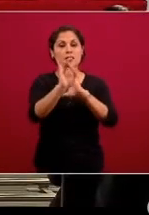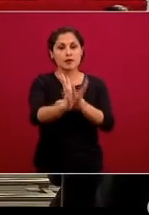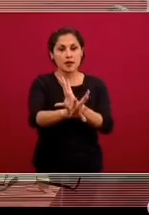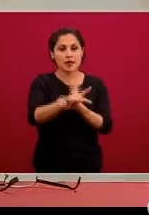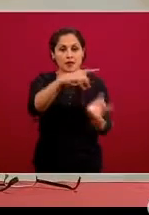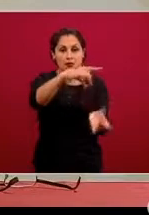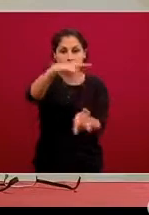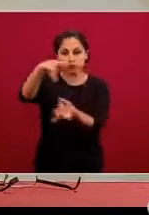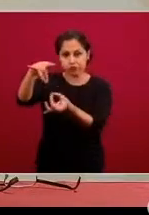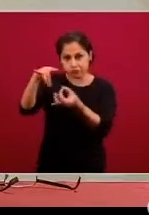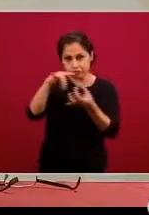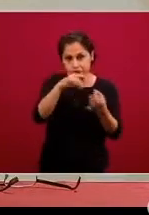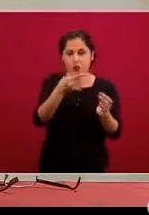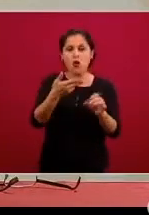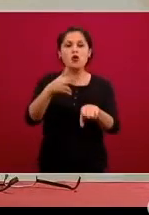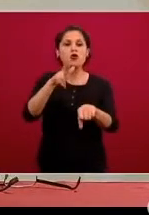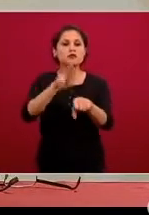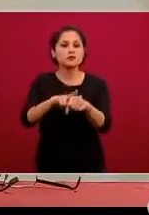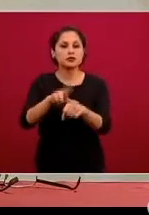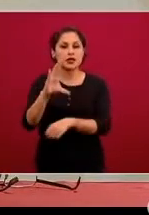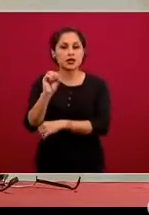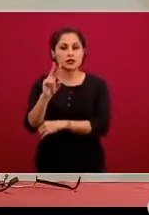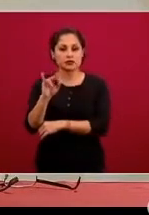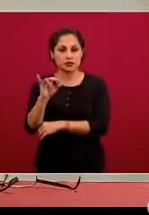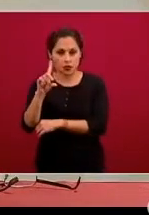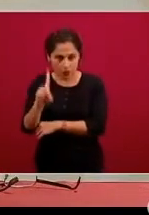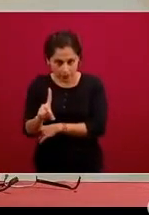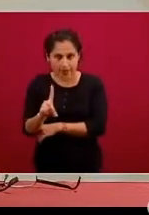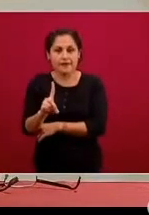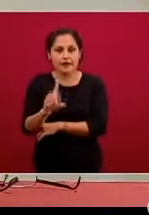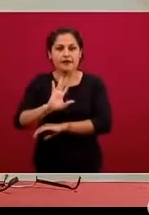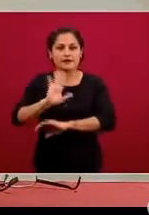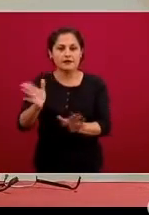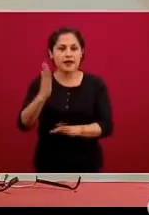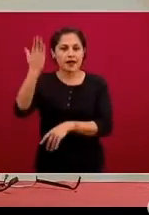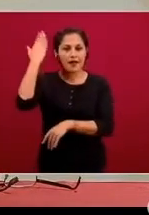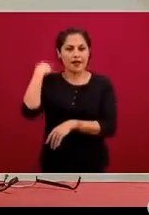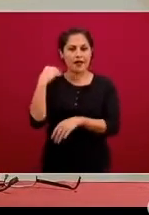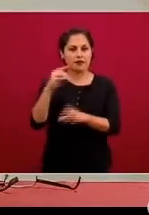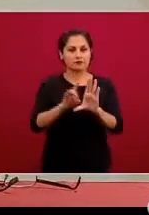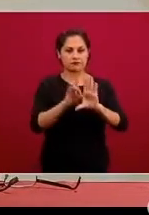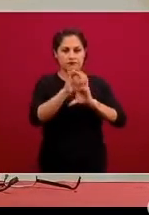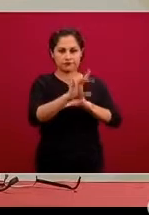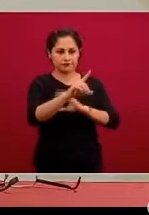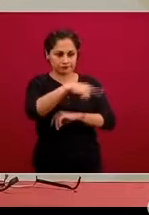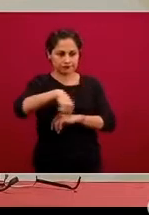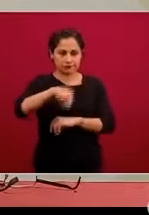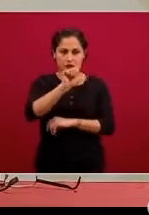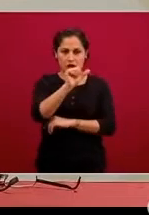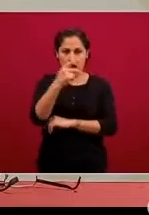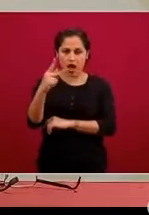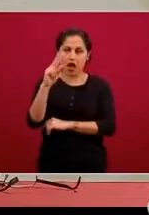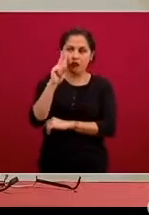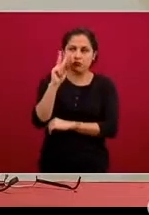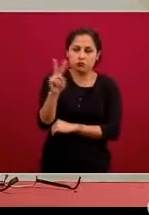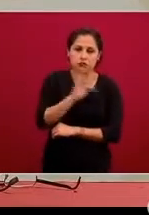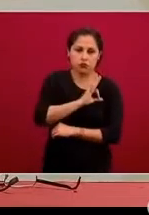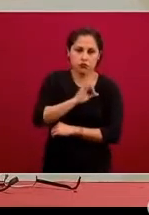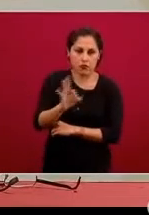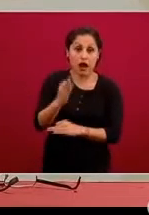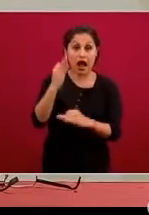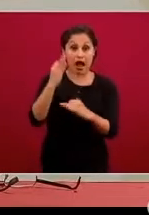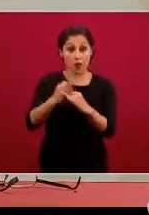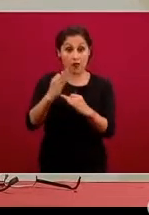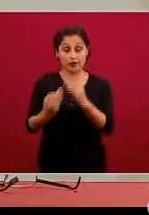other interactive resources like the interactive maps in which you can find the different